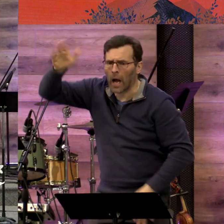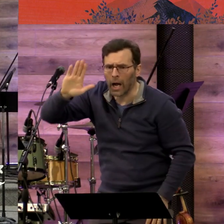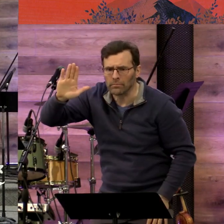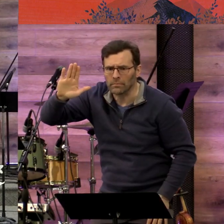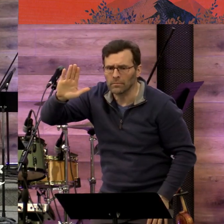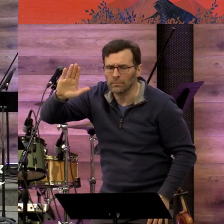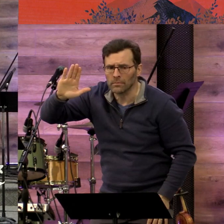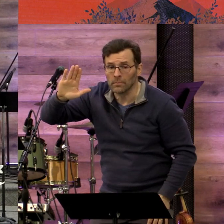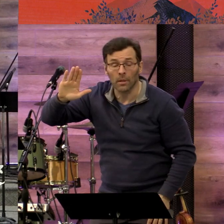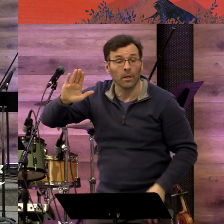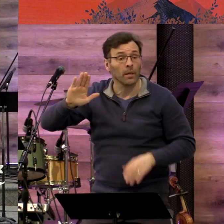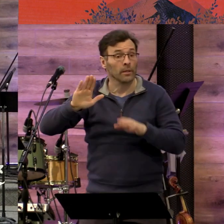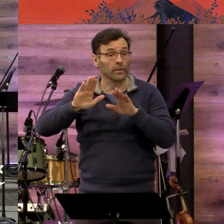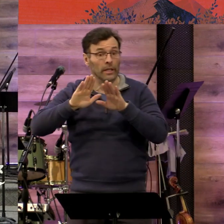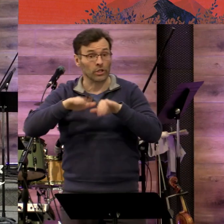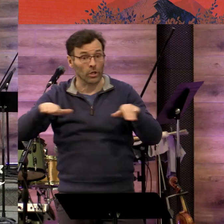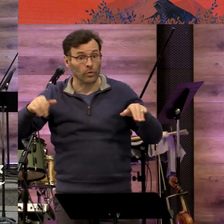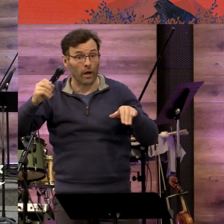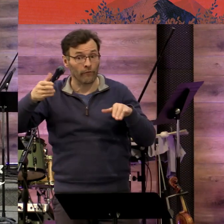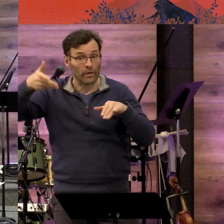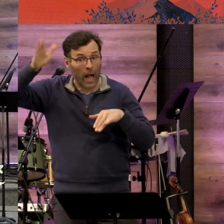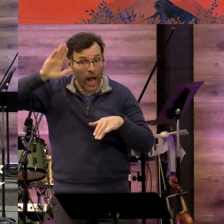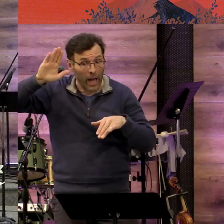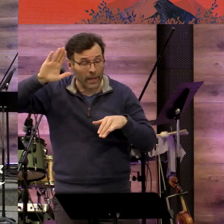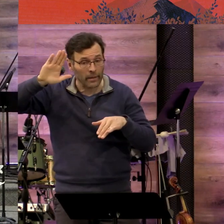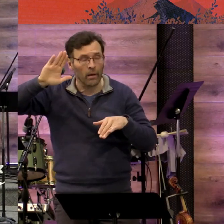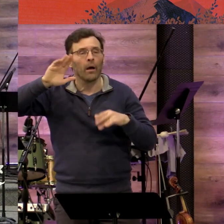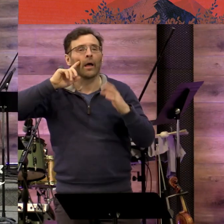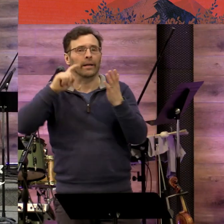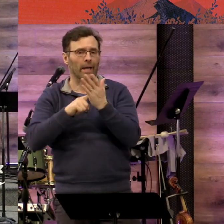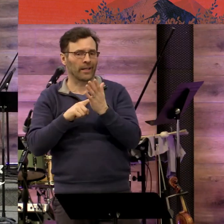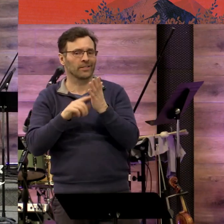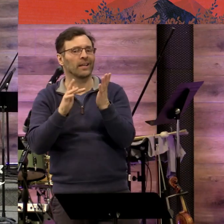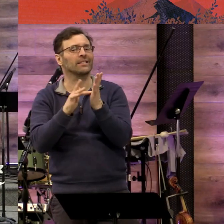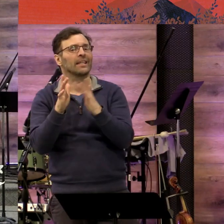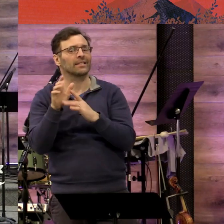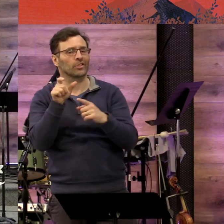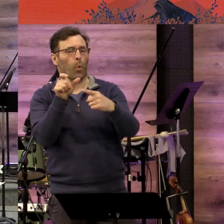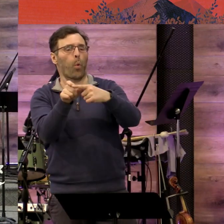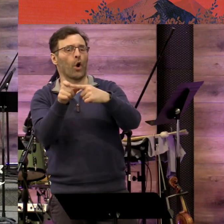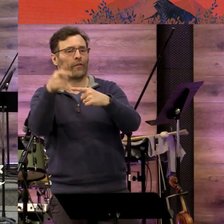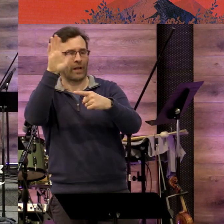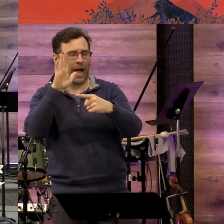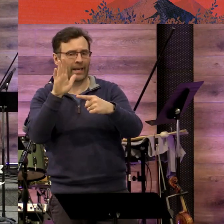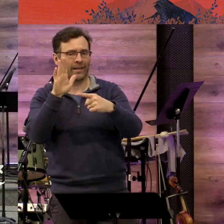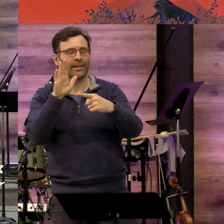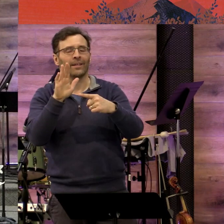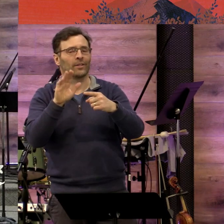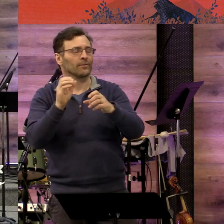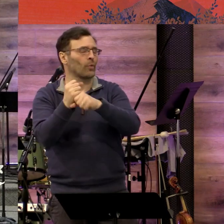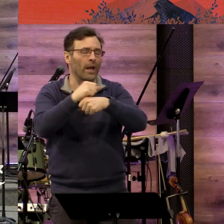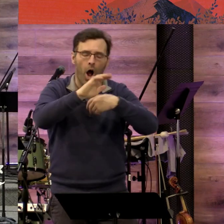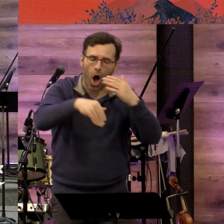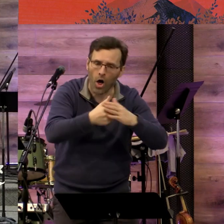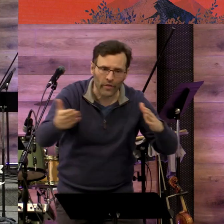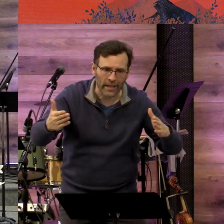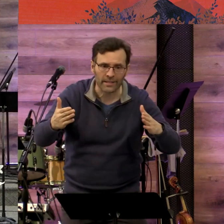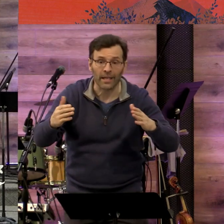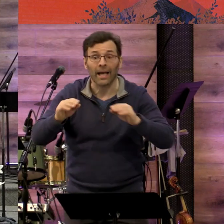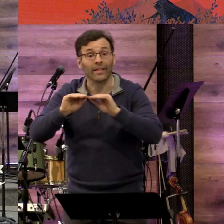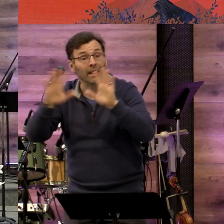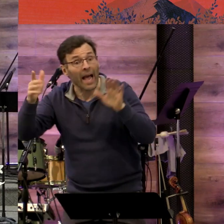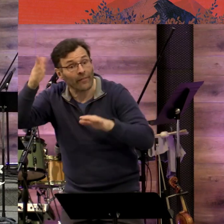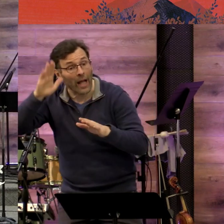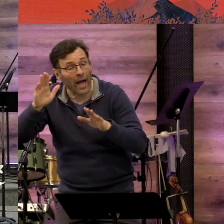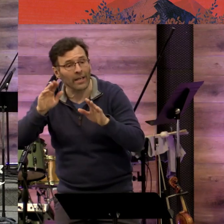These children of God acknowledge that Jesus is the Word of God who created all things, the light of God who reveals to us wisdom and truth,